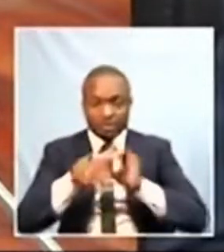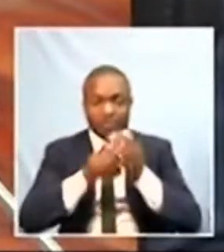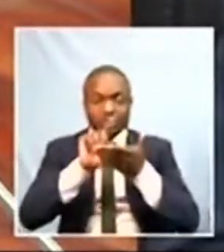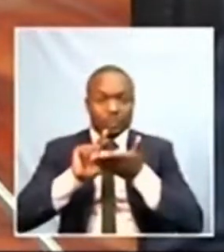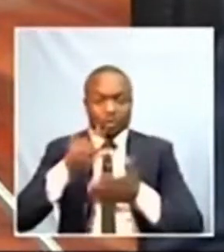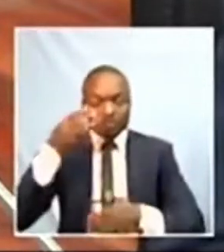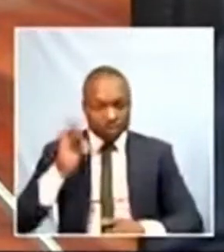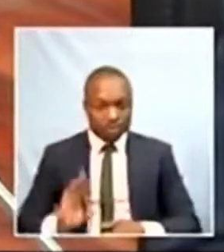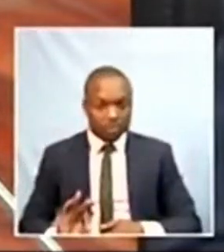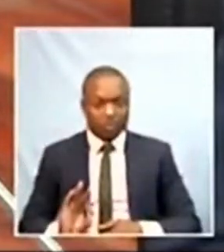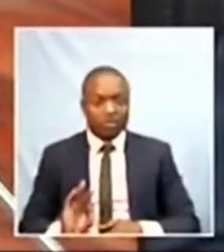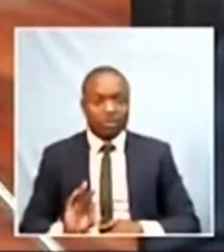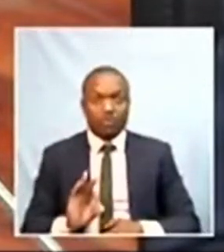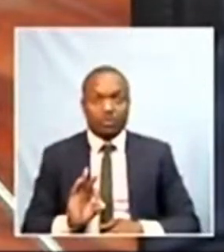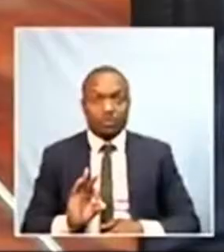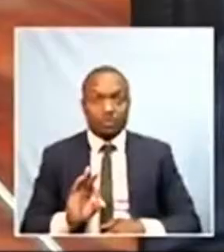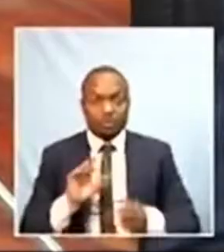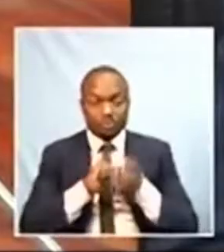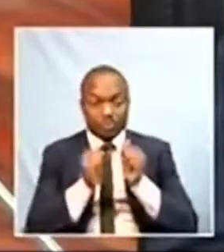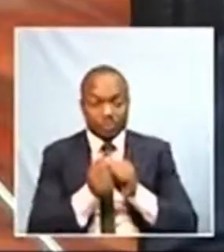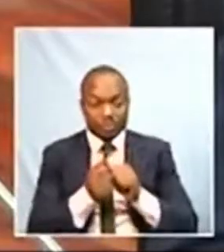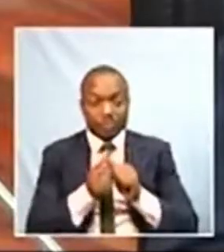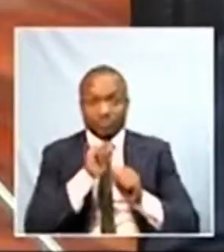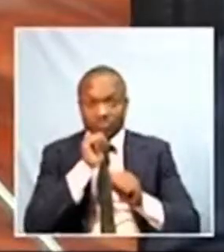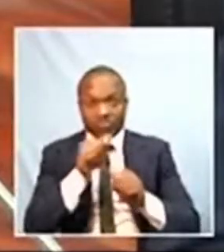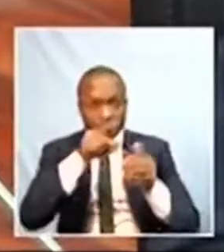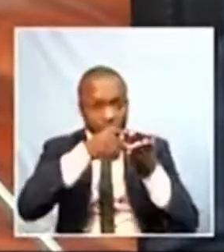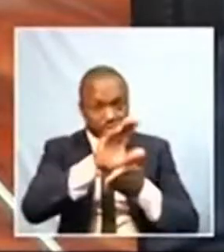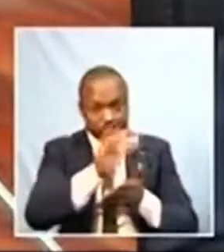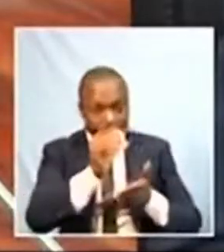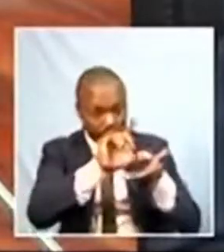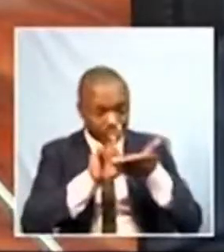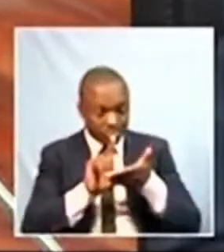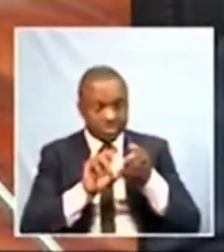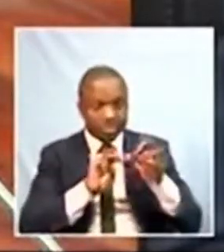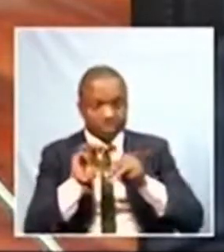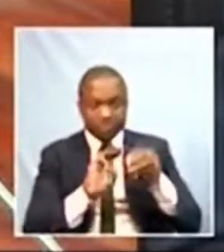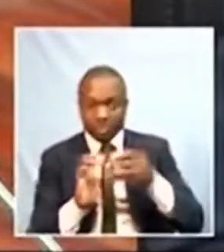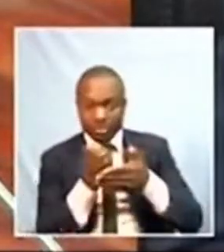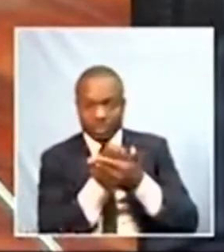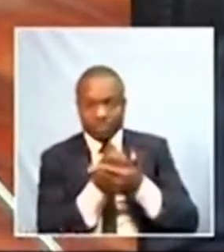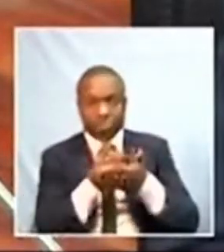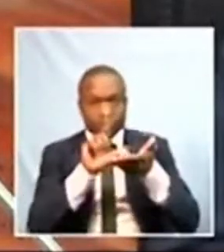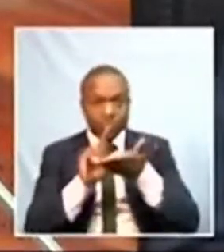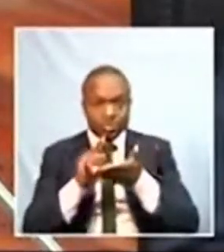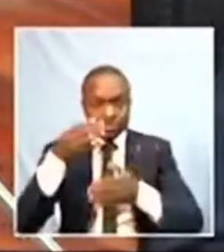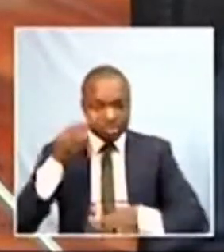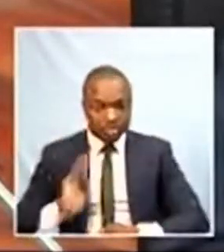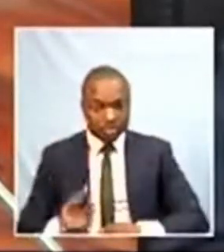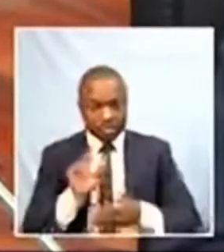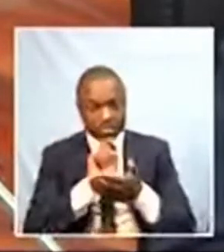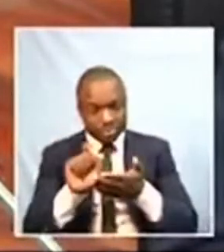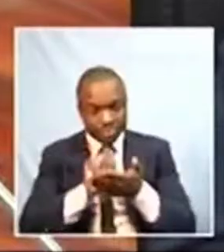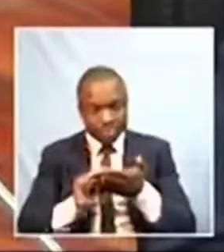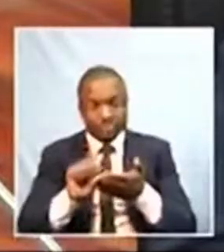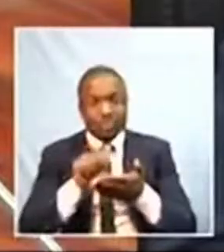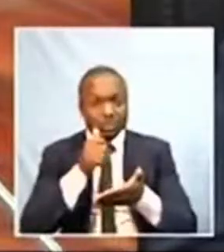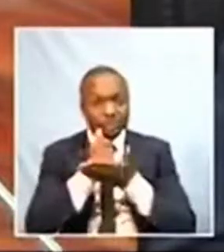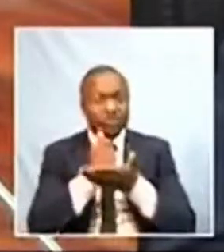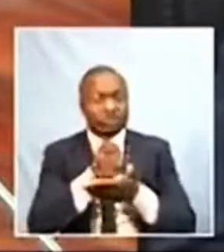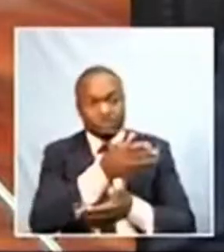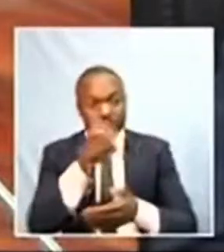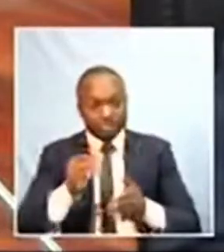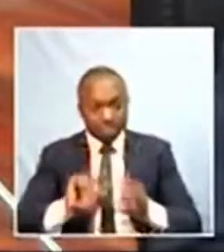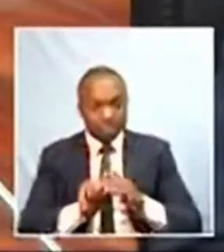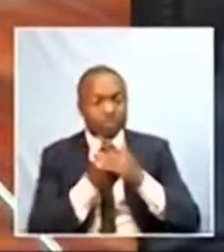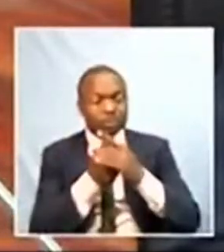beneficiaries on the consequences of not paying loans, and management also engaged all the loan beneficiaries in writing to caution them to